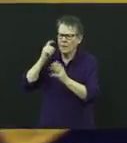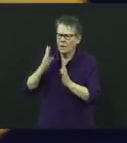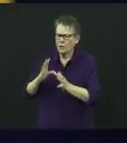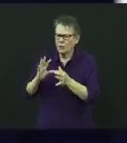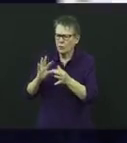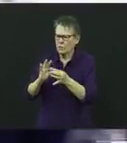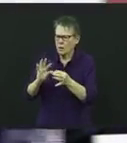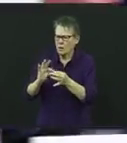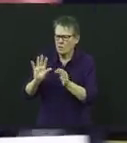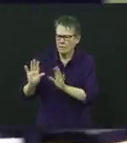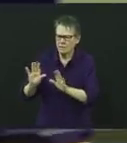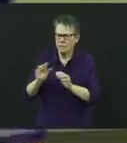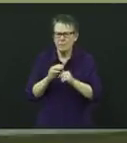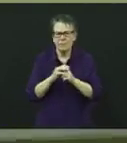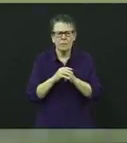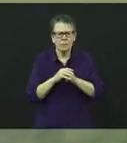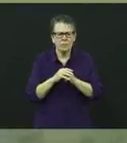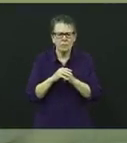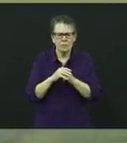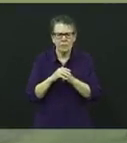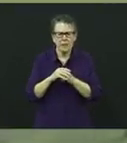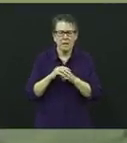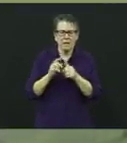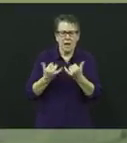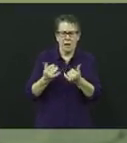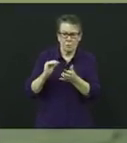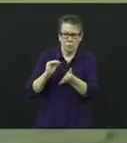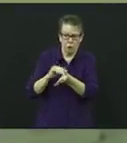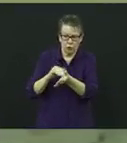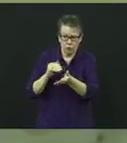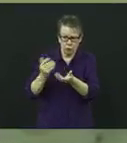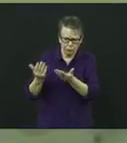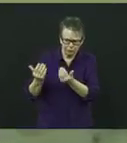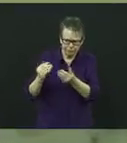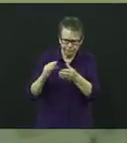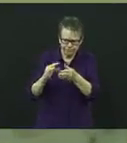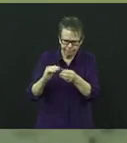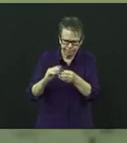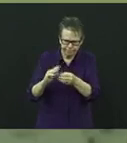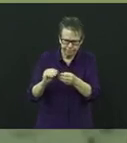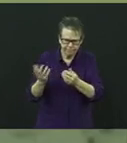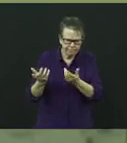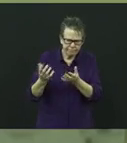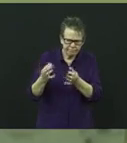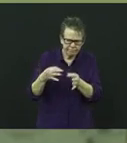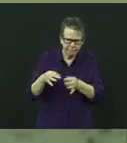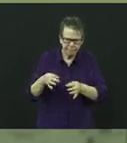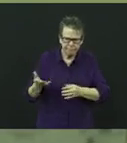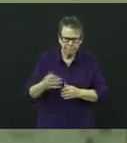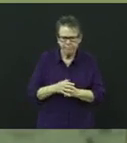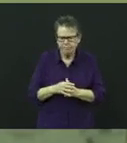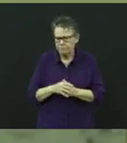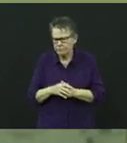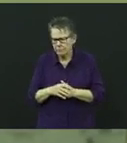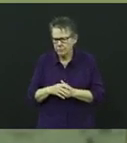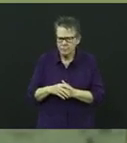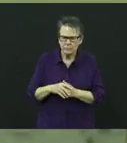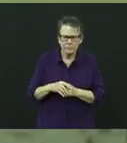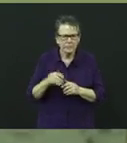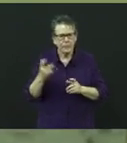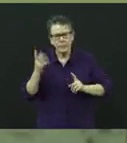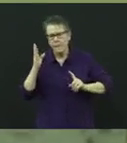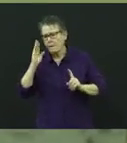Let me start by saying that reasonable people can certainly disagree on the counterbalancing